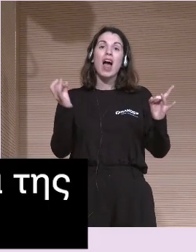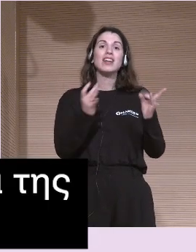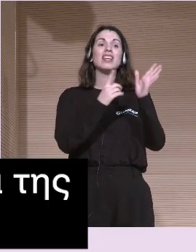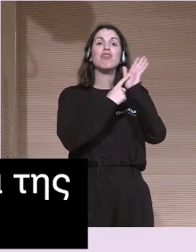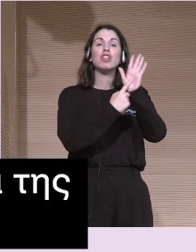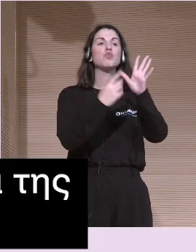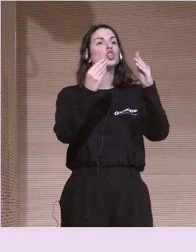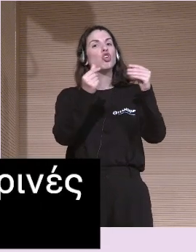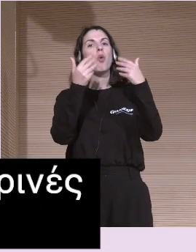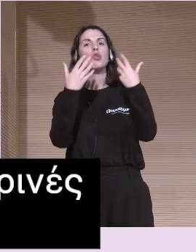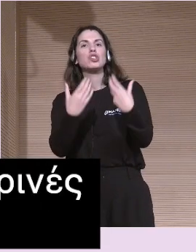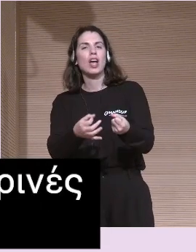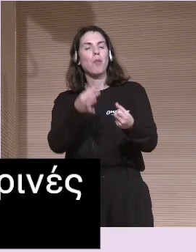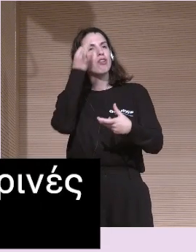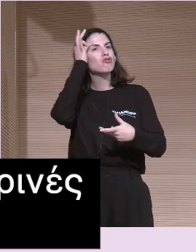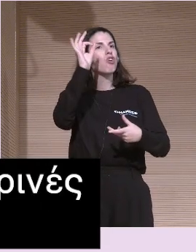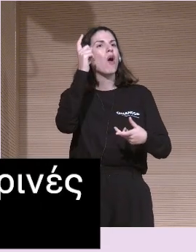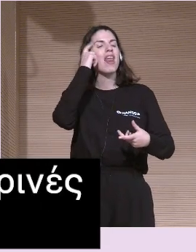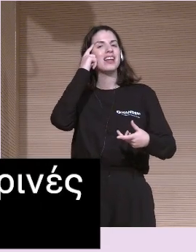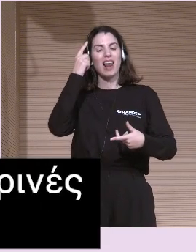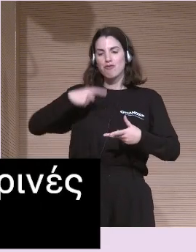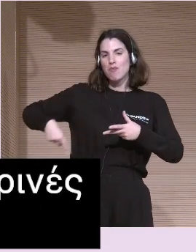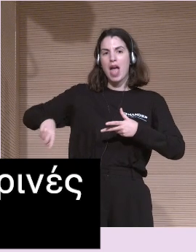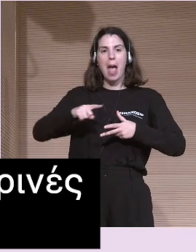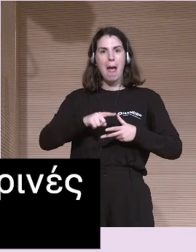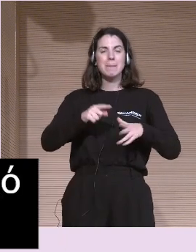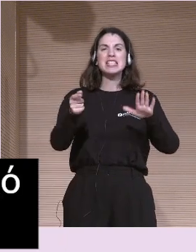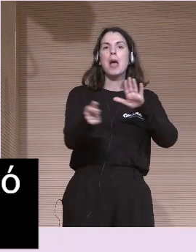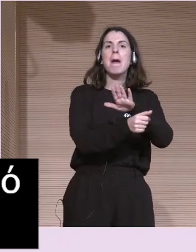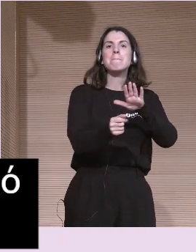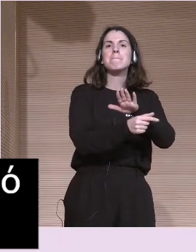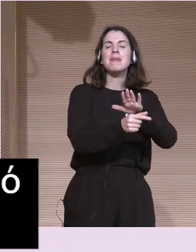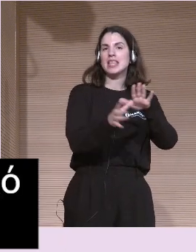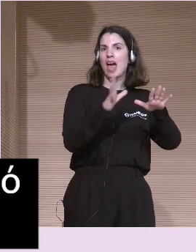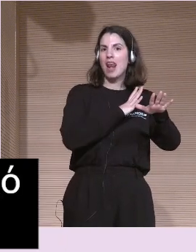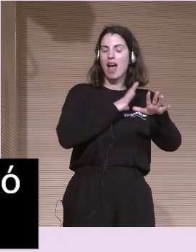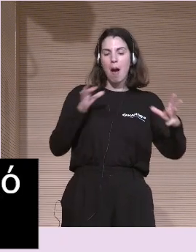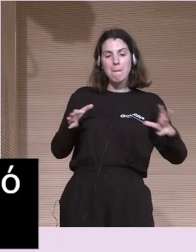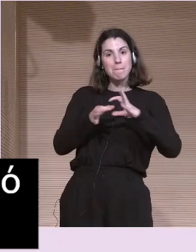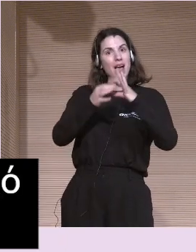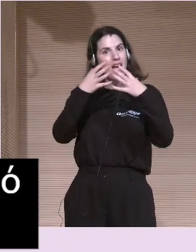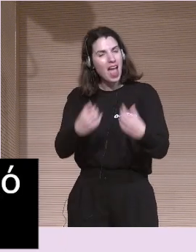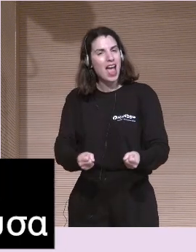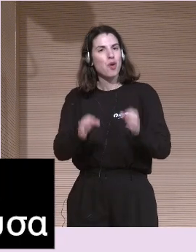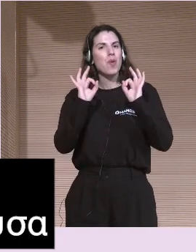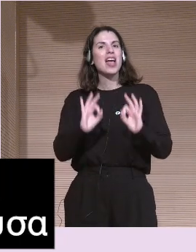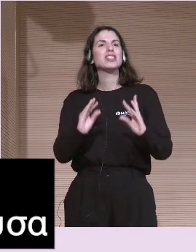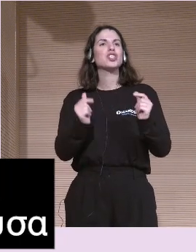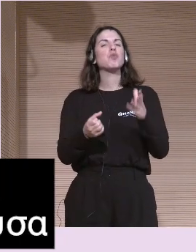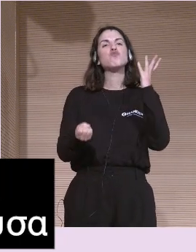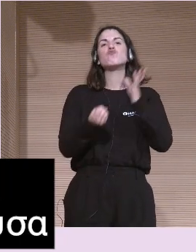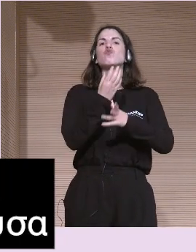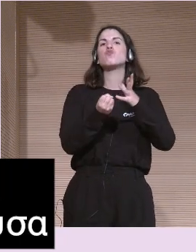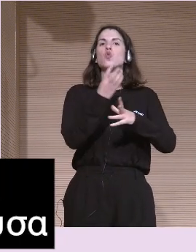on the topic of migration, if we show that we can contextualize contemporary conversations against a historical backdrop, backdrop, we can do